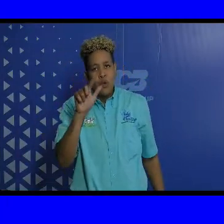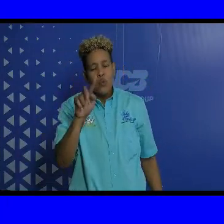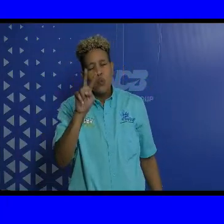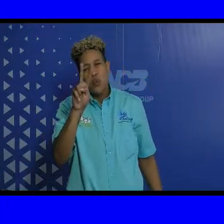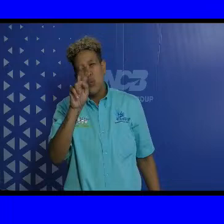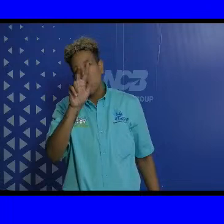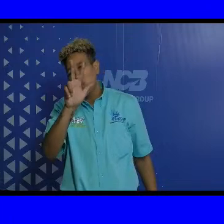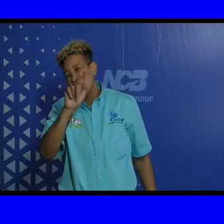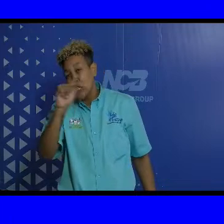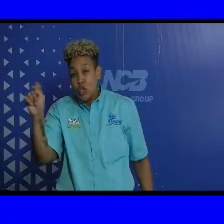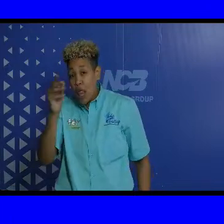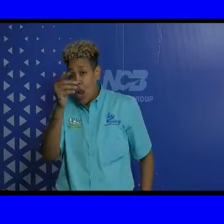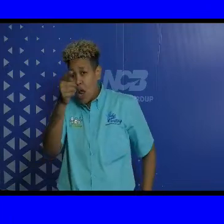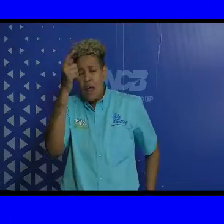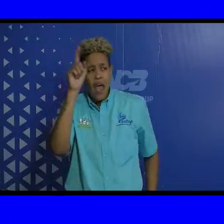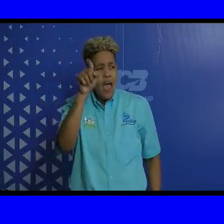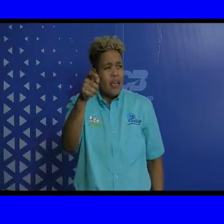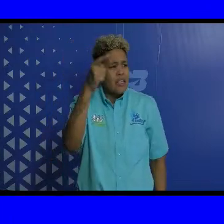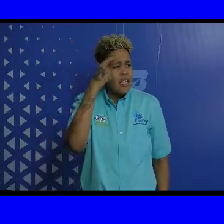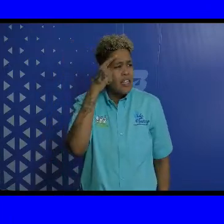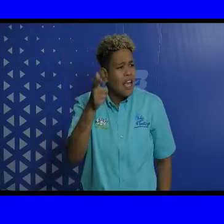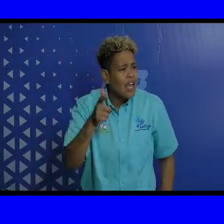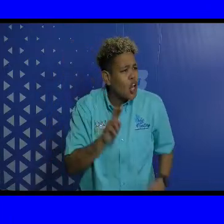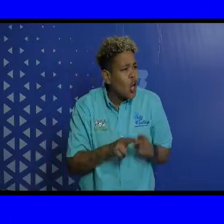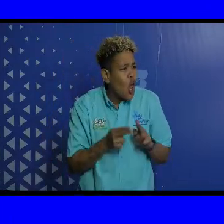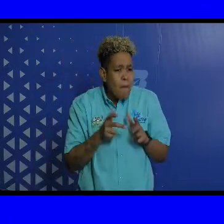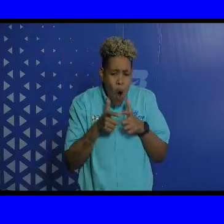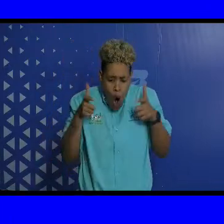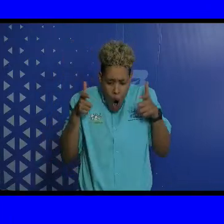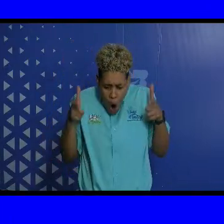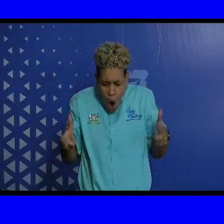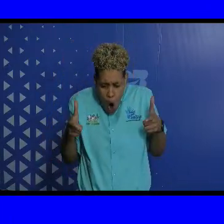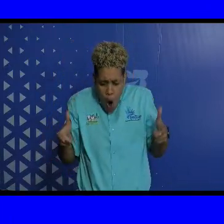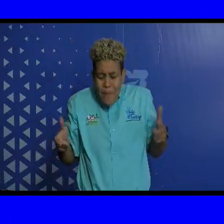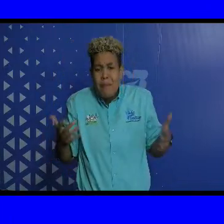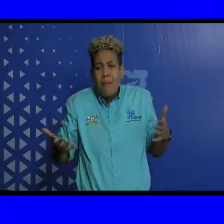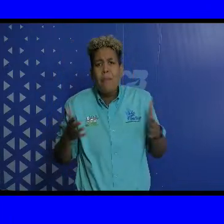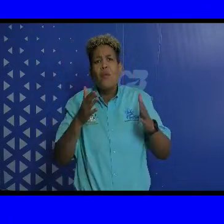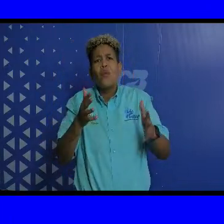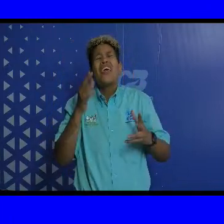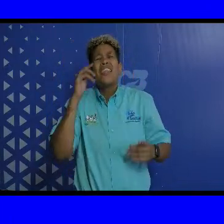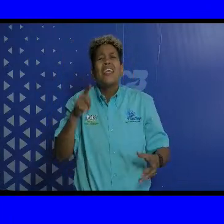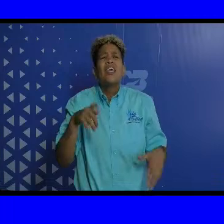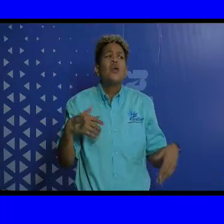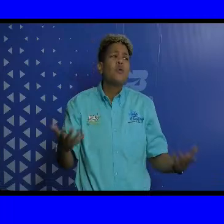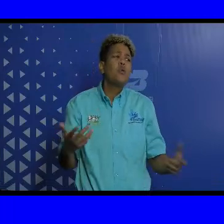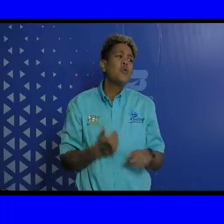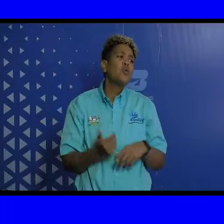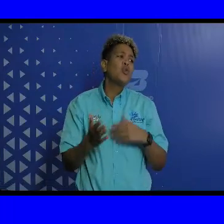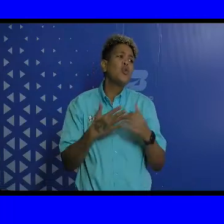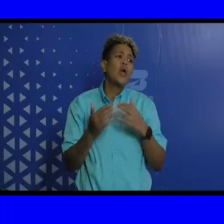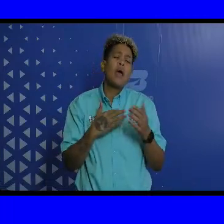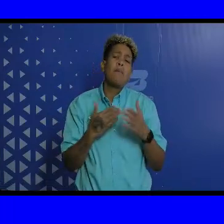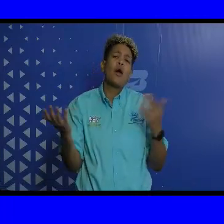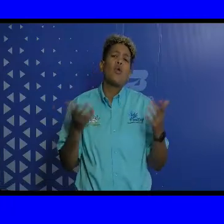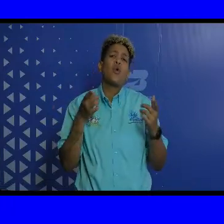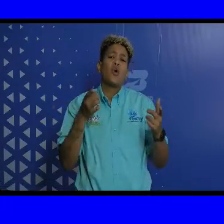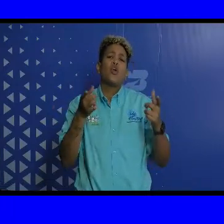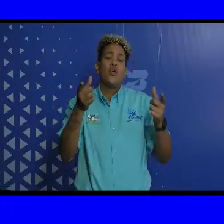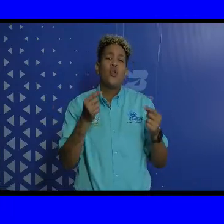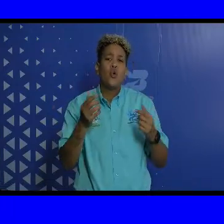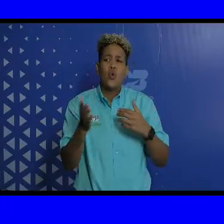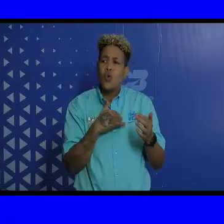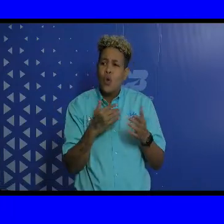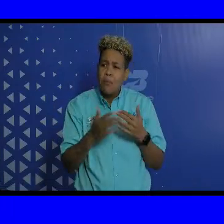I ask you to think about it's such a big number, and maybe a way to think about it is no matter what you do, no